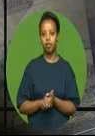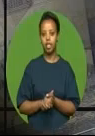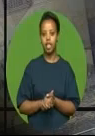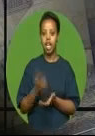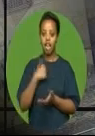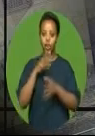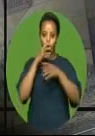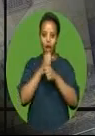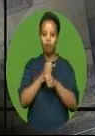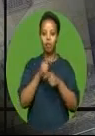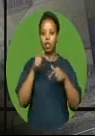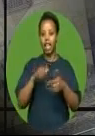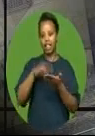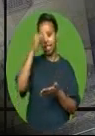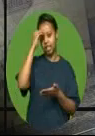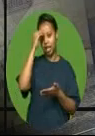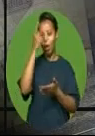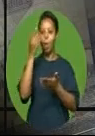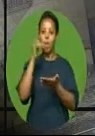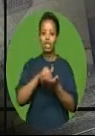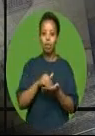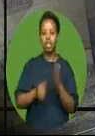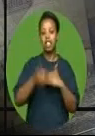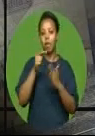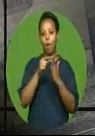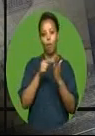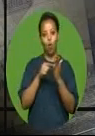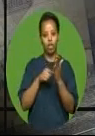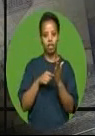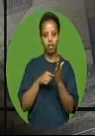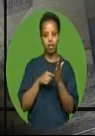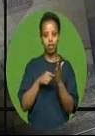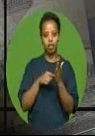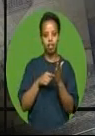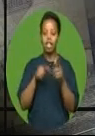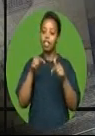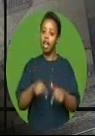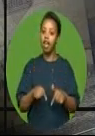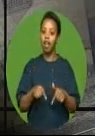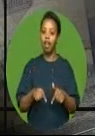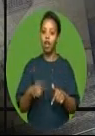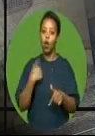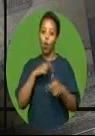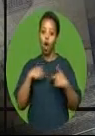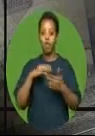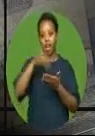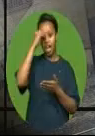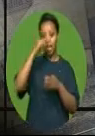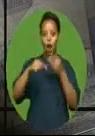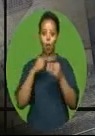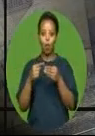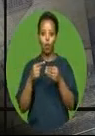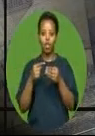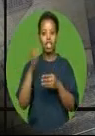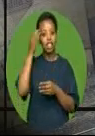Let us wind up today's lesson by summarizing the main points. Today, we have learned about